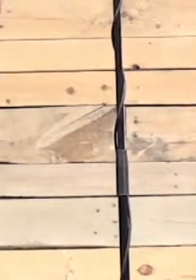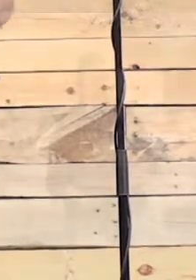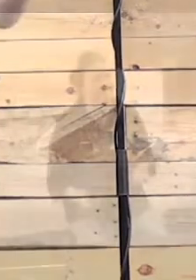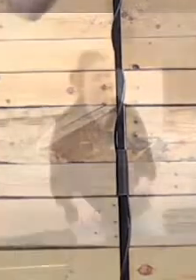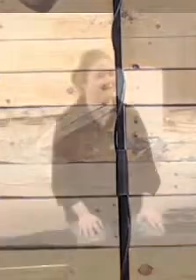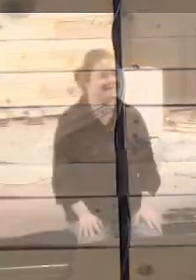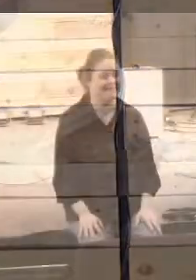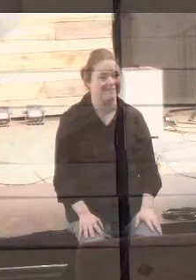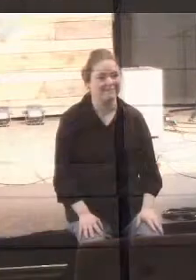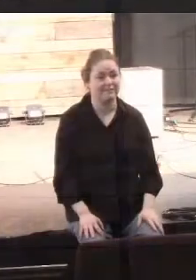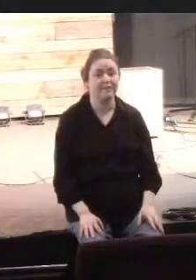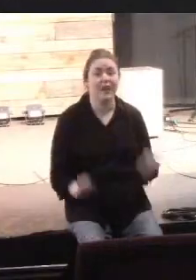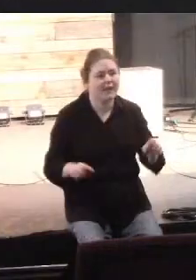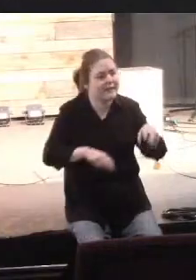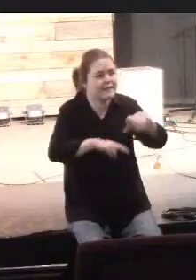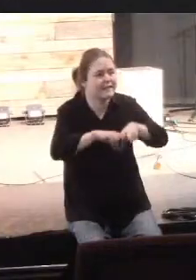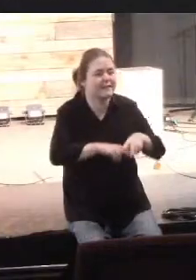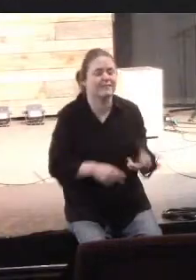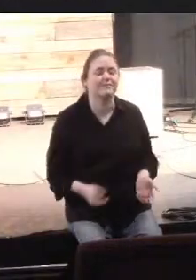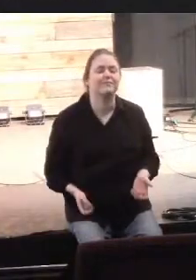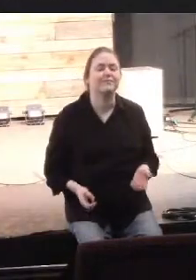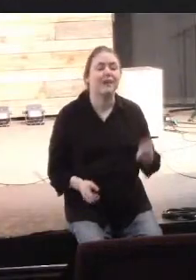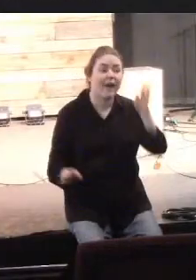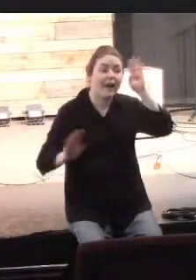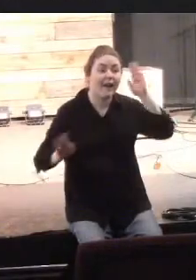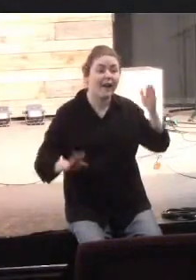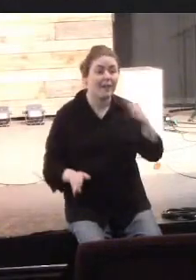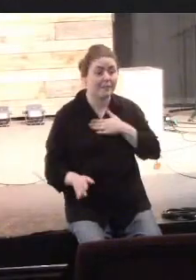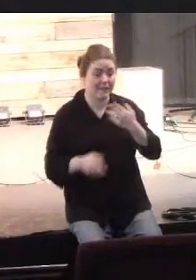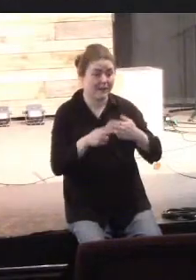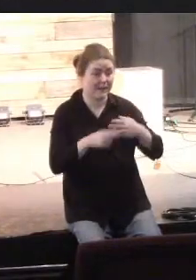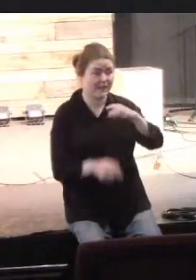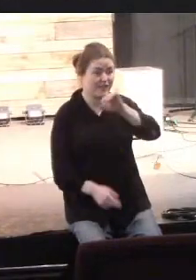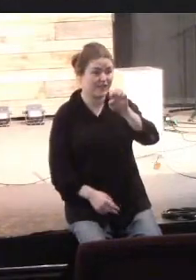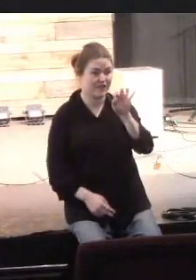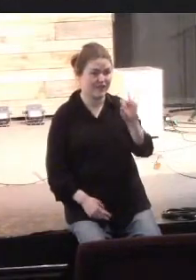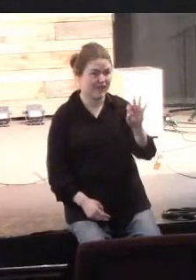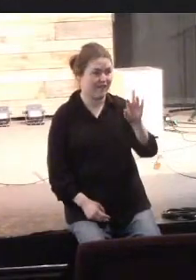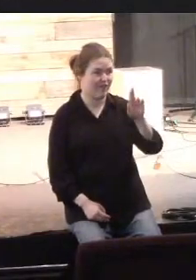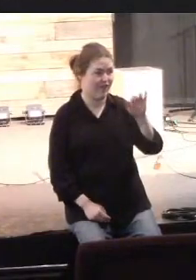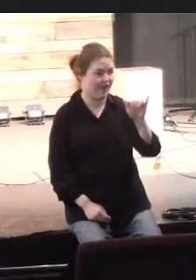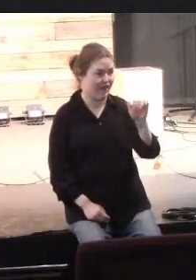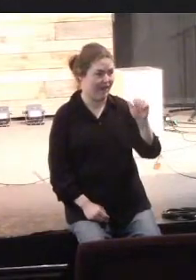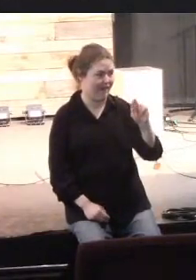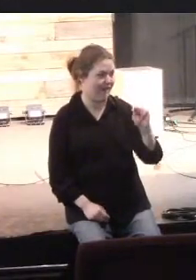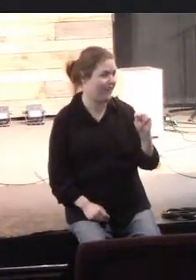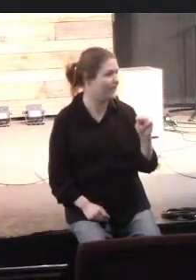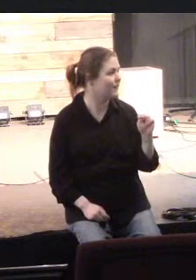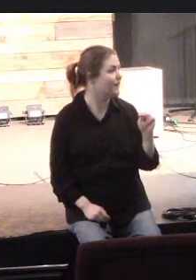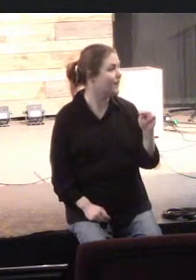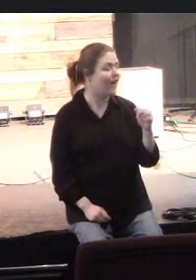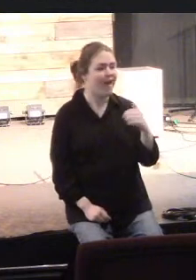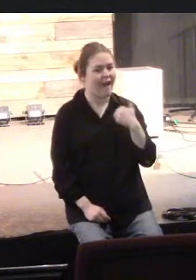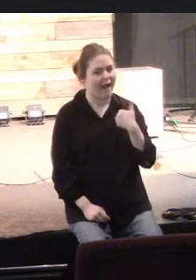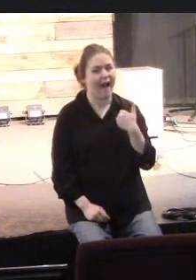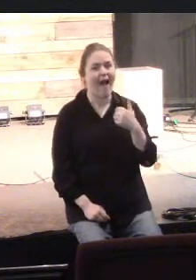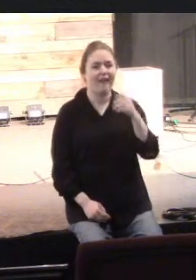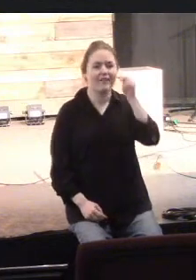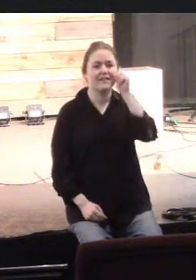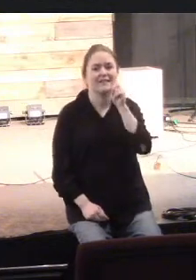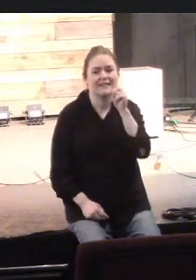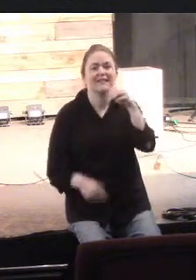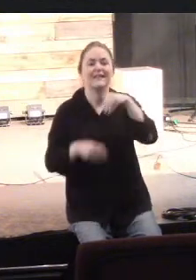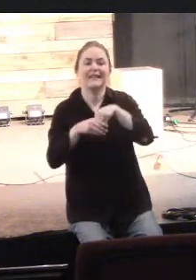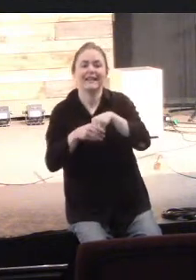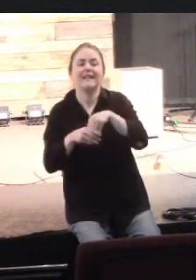All right. Yeah, you can go have a seat. Hi, everyone. I am Jeff Ryan, and I have a son in the teen ministry, a junior, and I